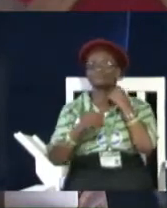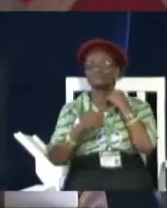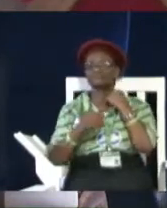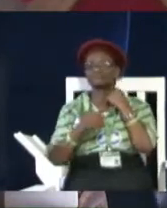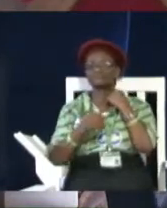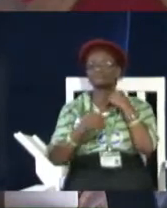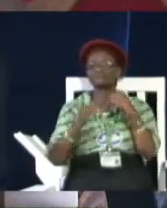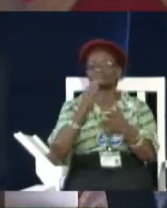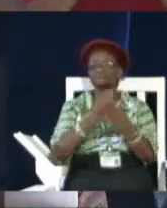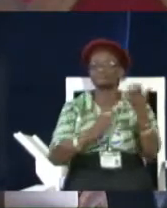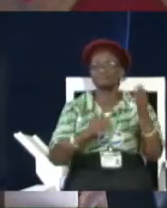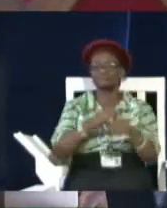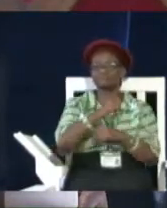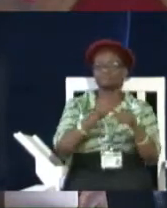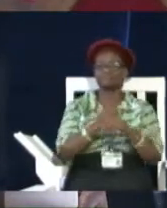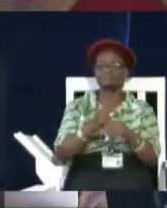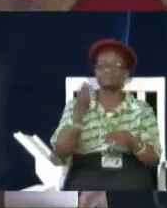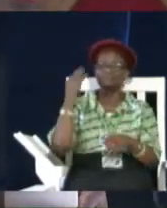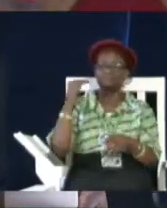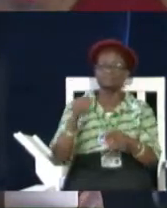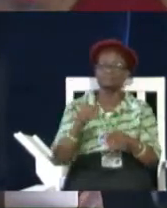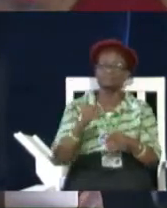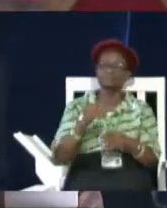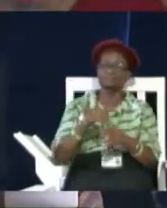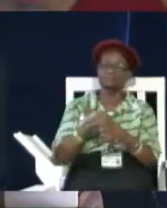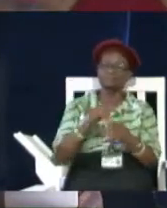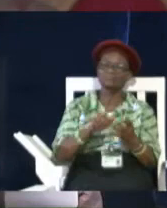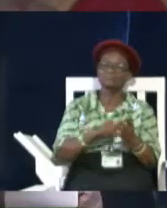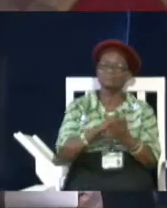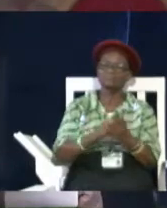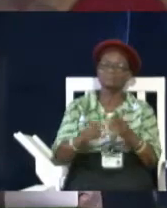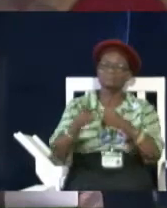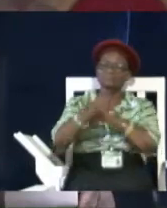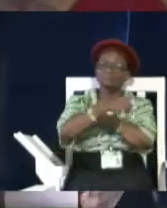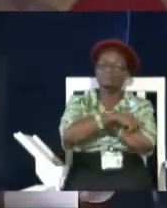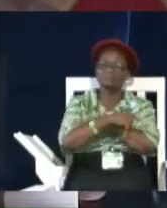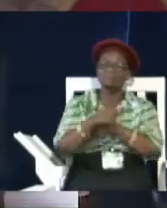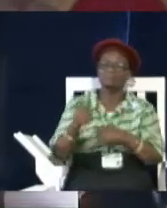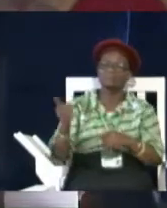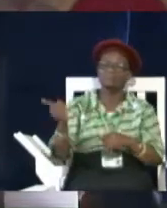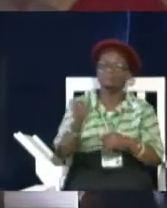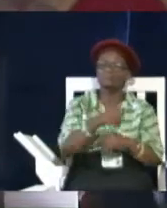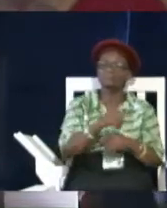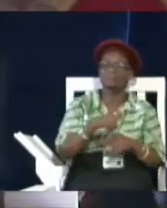Some years ago, I mean, in those days, you can't see